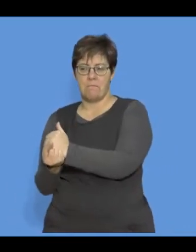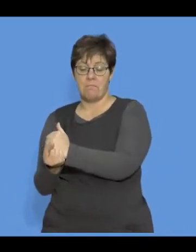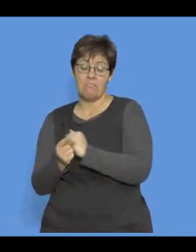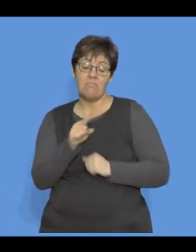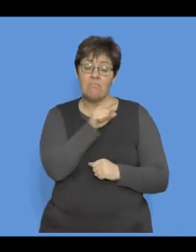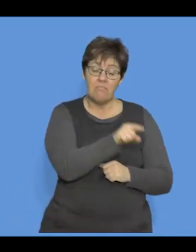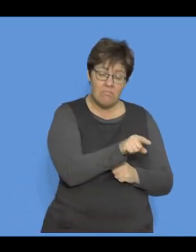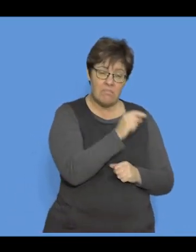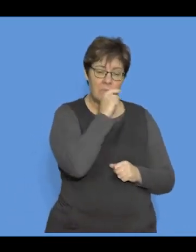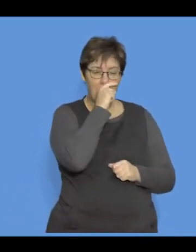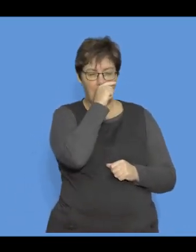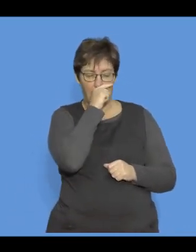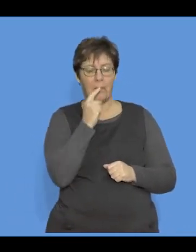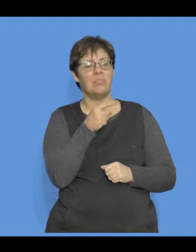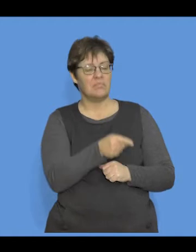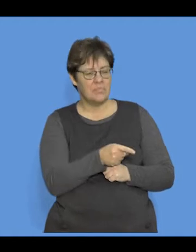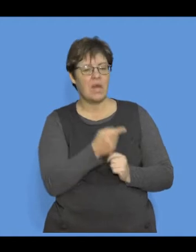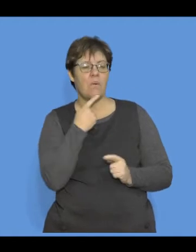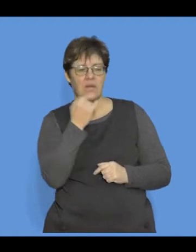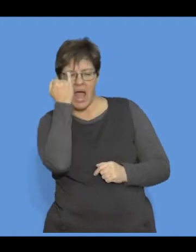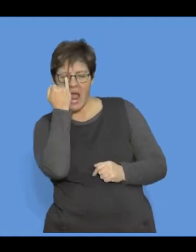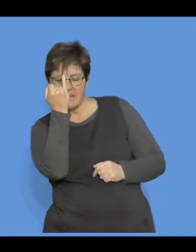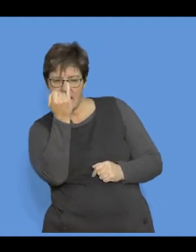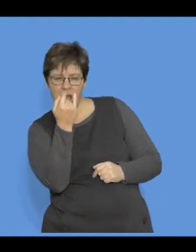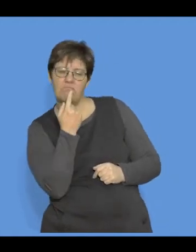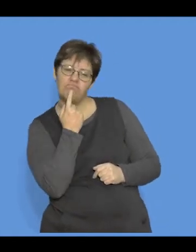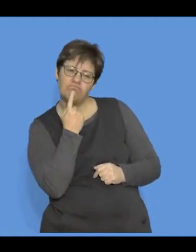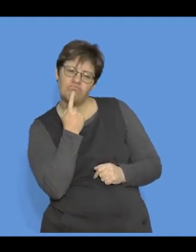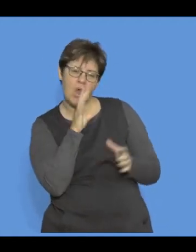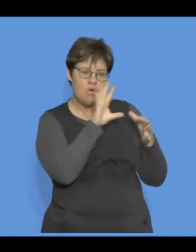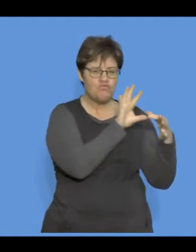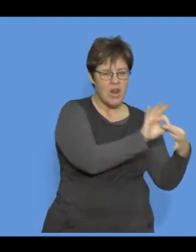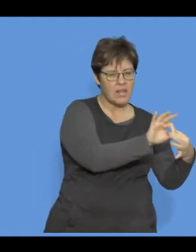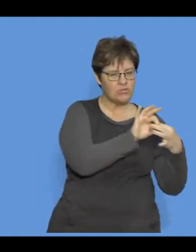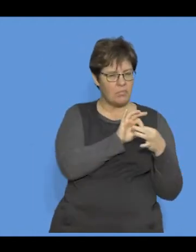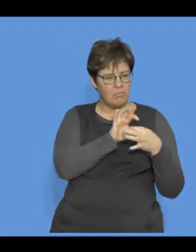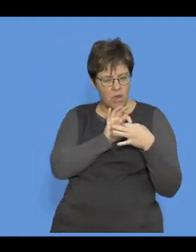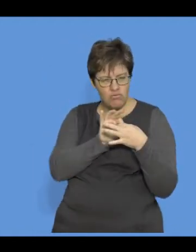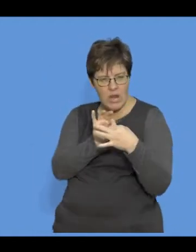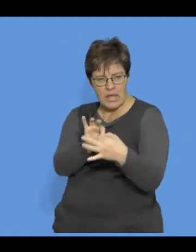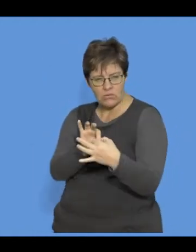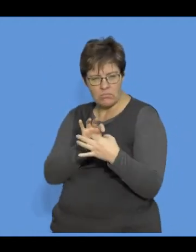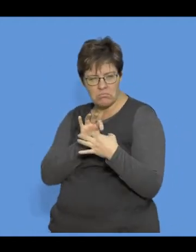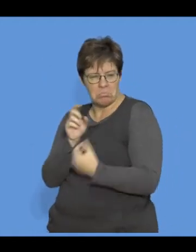try and form some ideas about what are the relationships